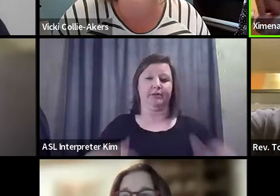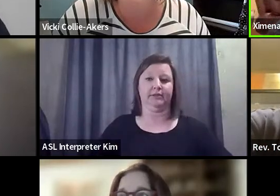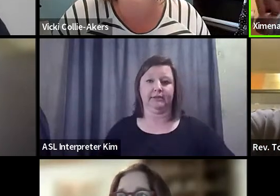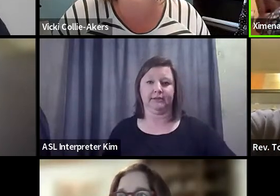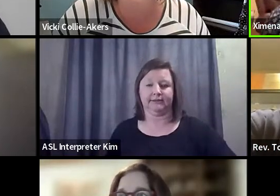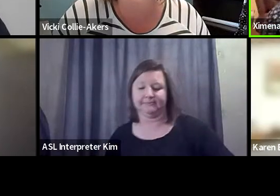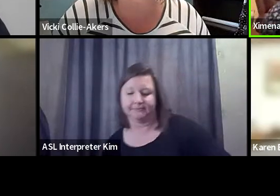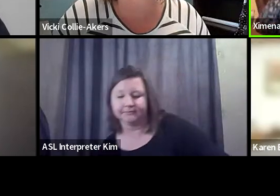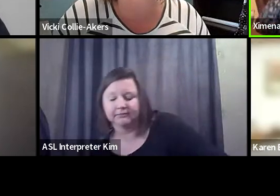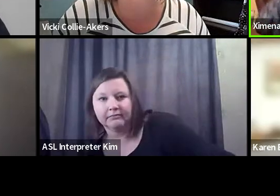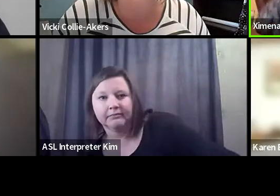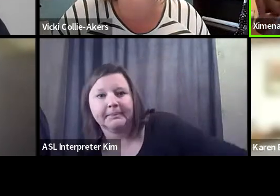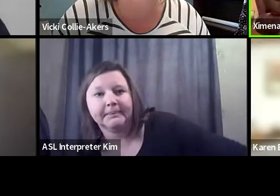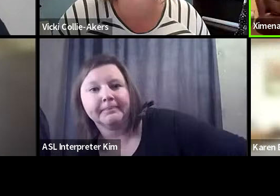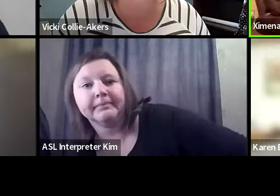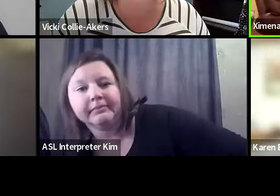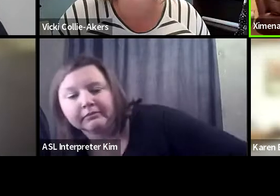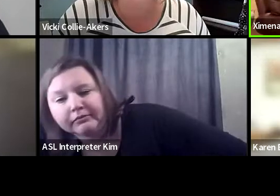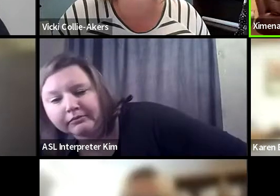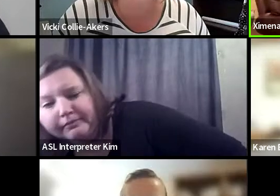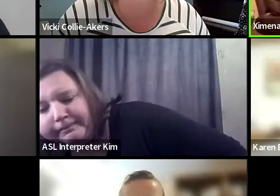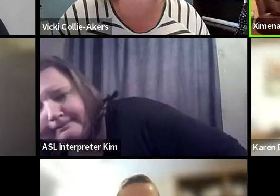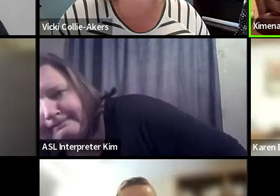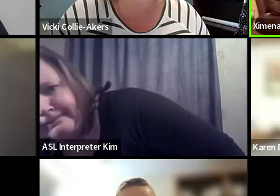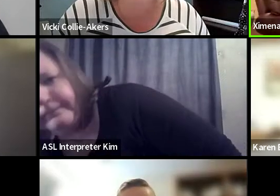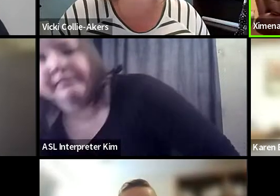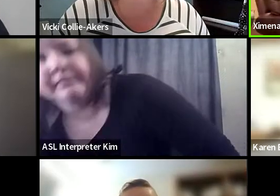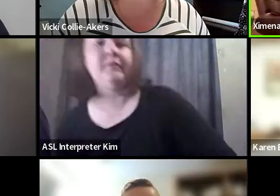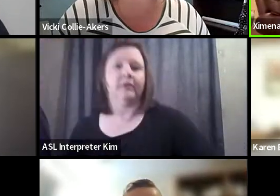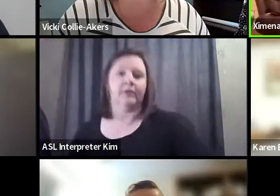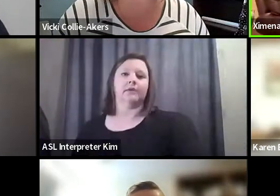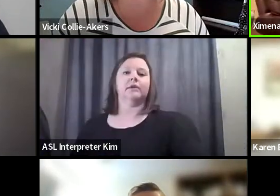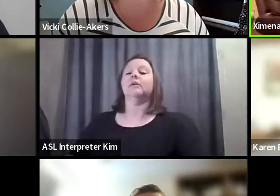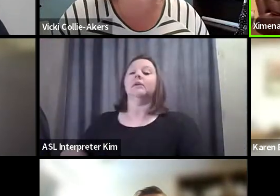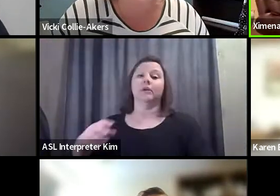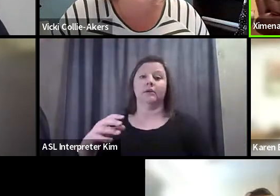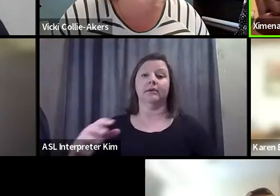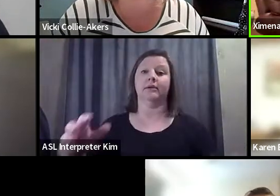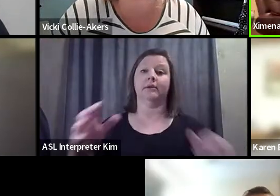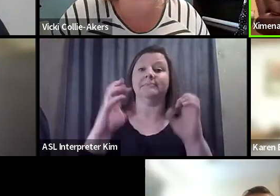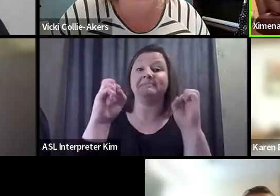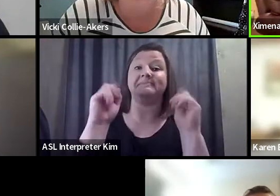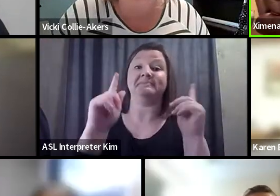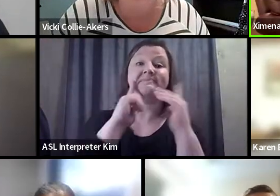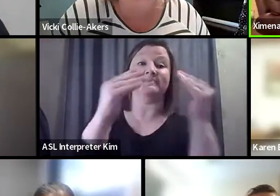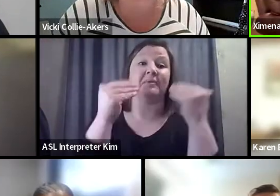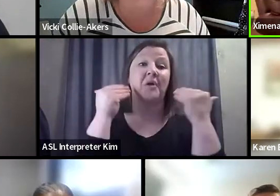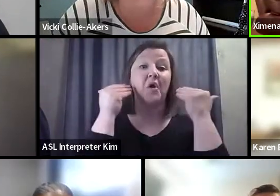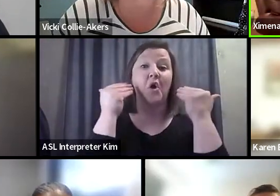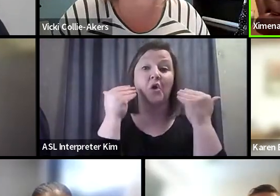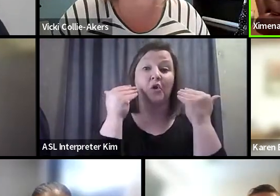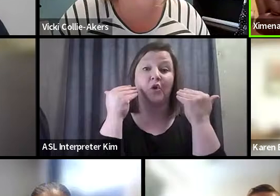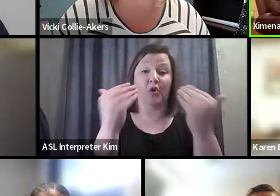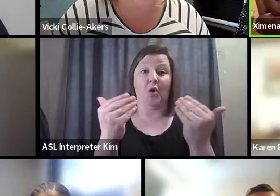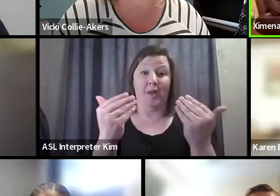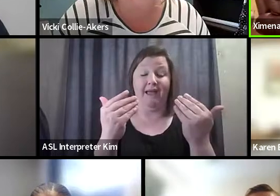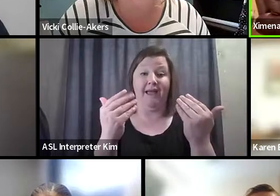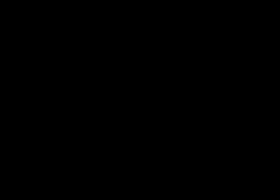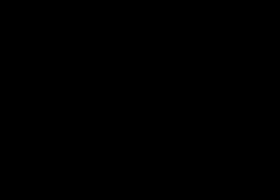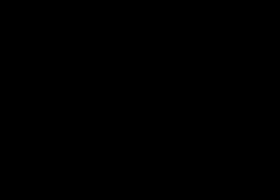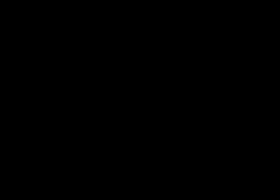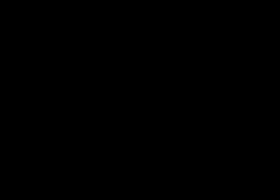chat. So without further ado, we could get started. If you don't mind, please to put up the agenda.